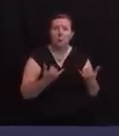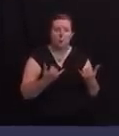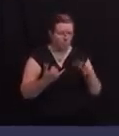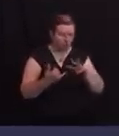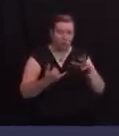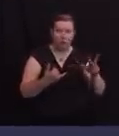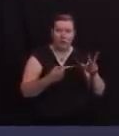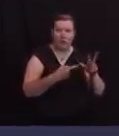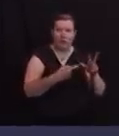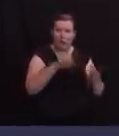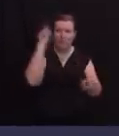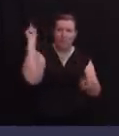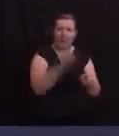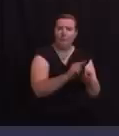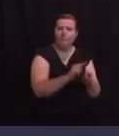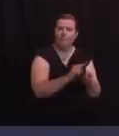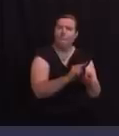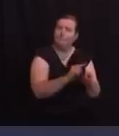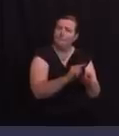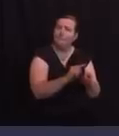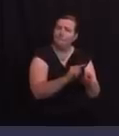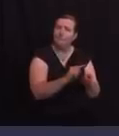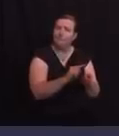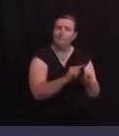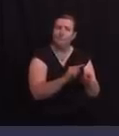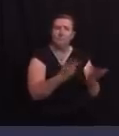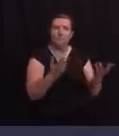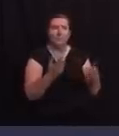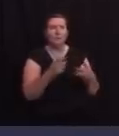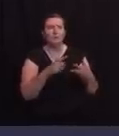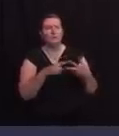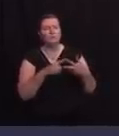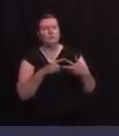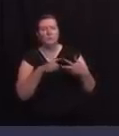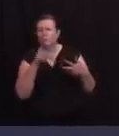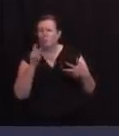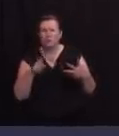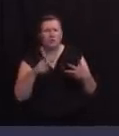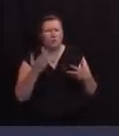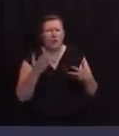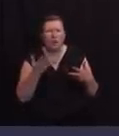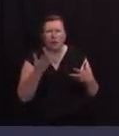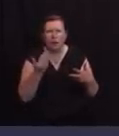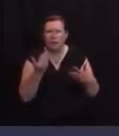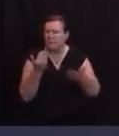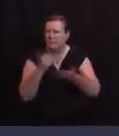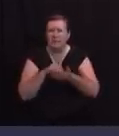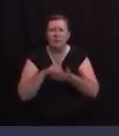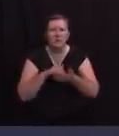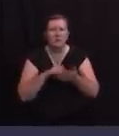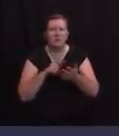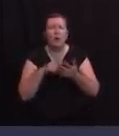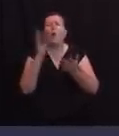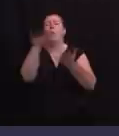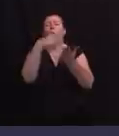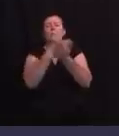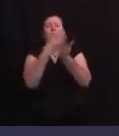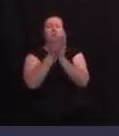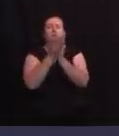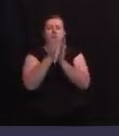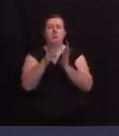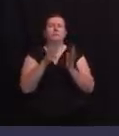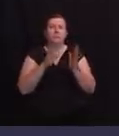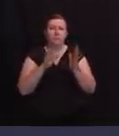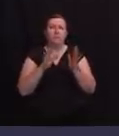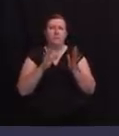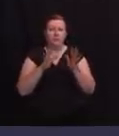of your second question was on is this done too quickly? I mean, at one level, I've said